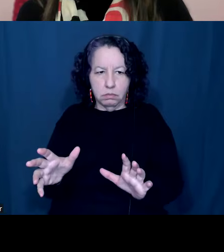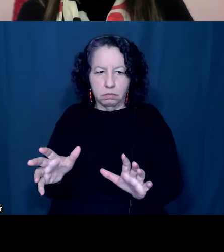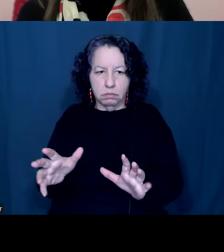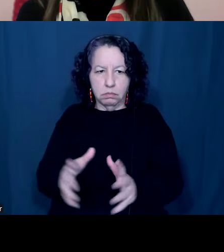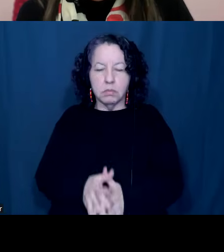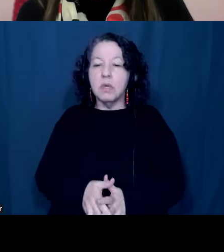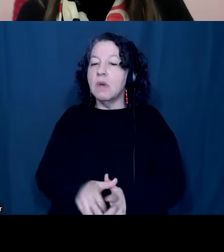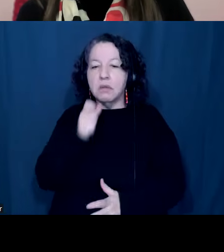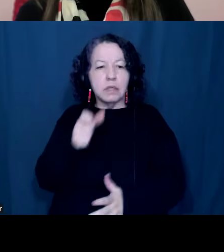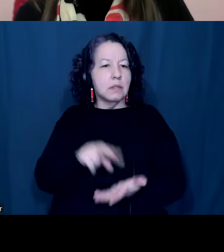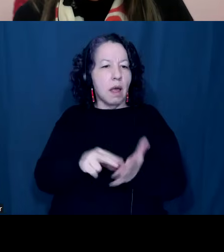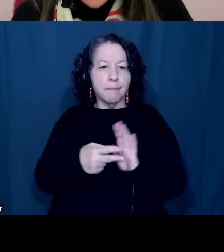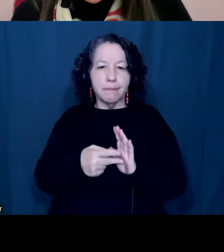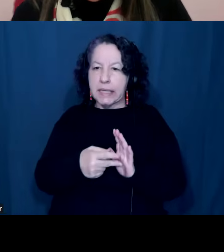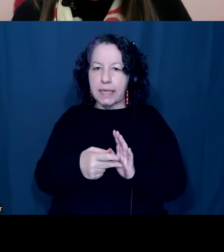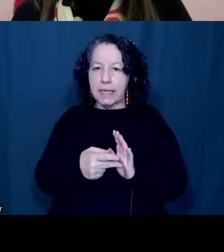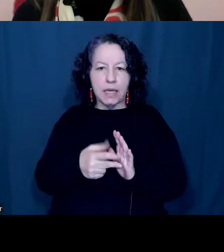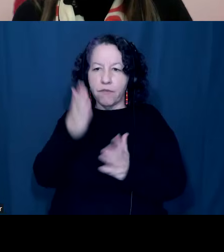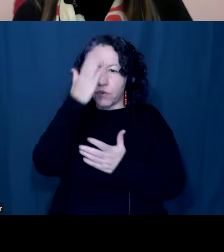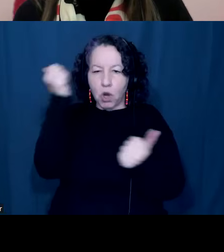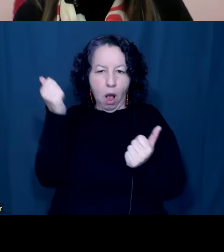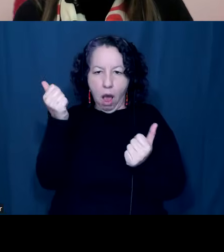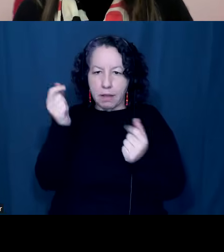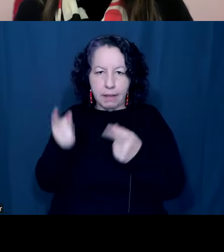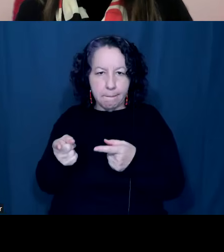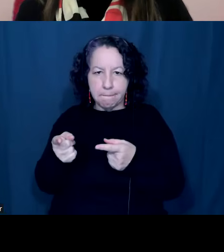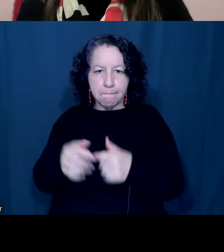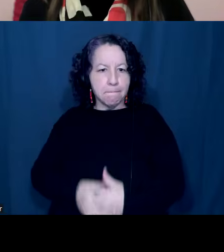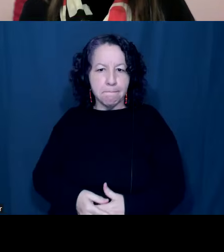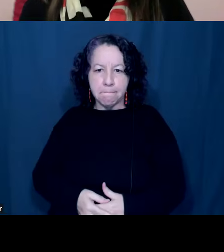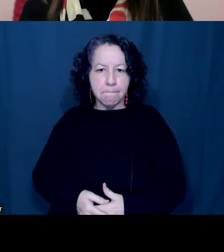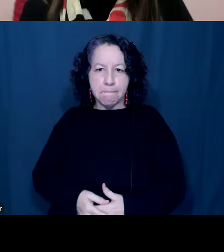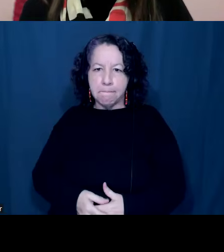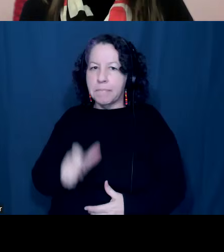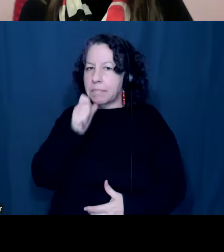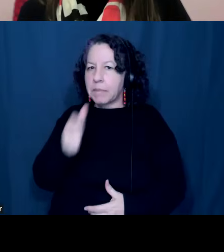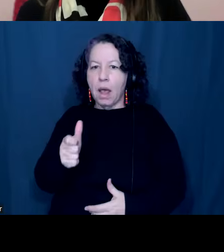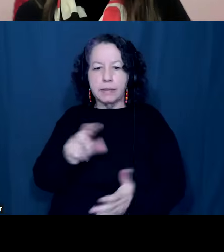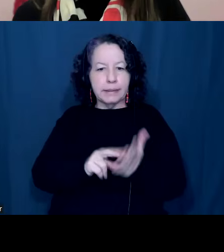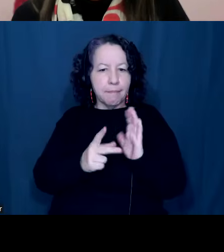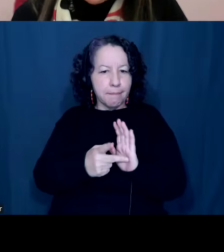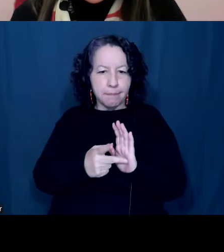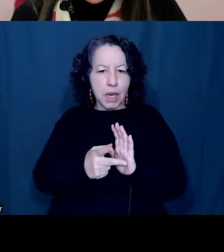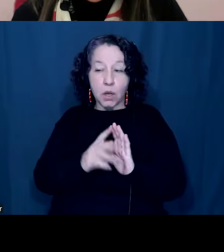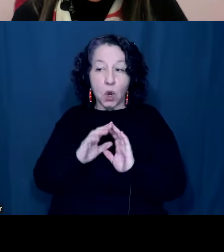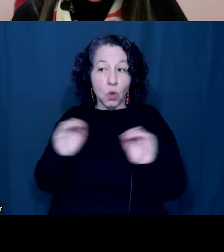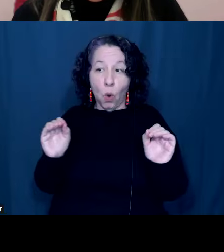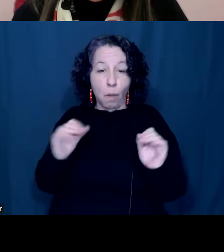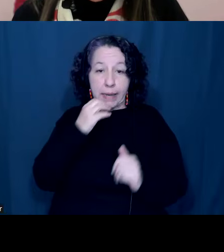It does not mean forgotten. It does not mean that no one